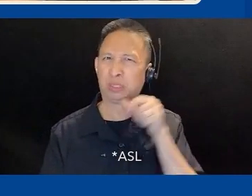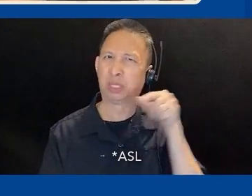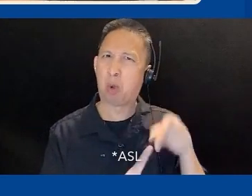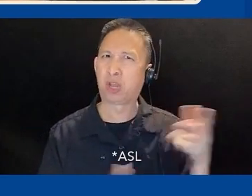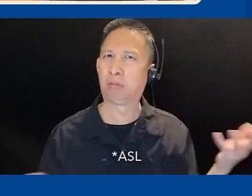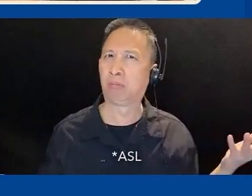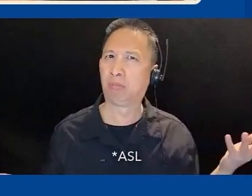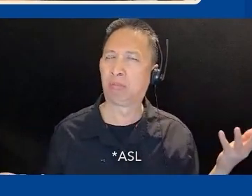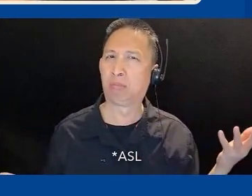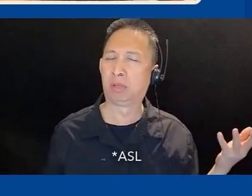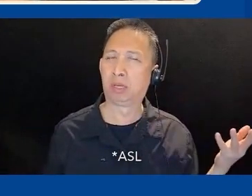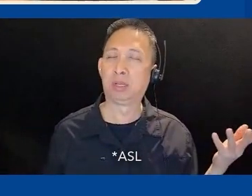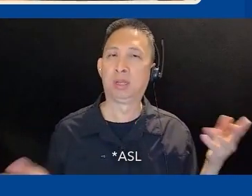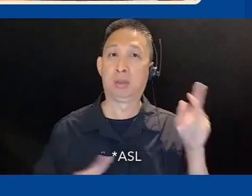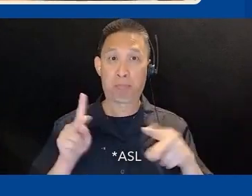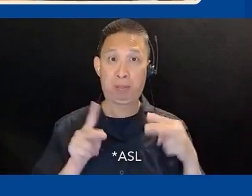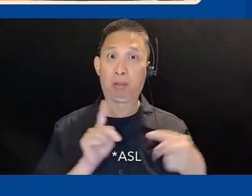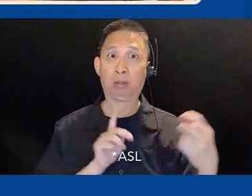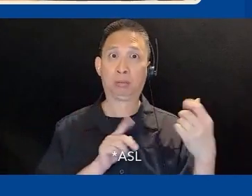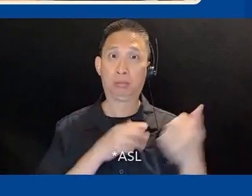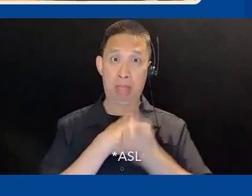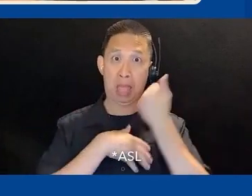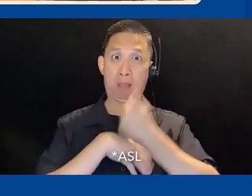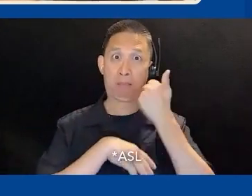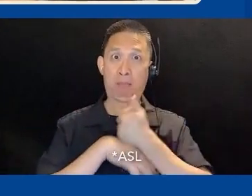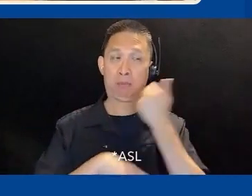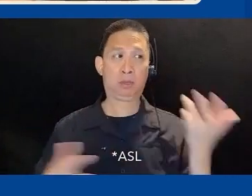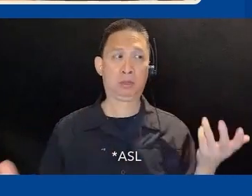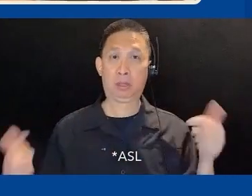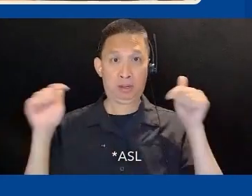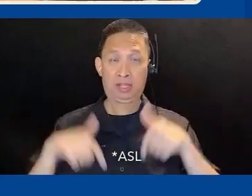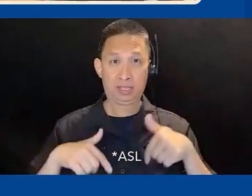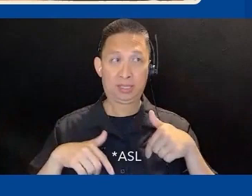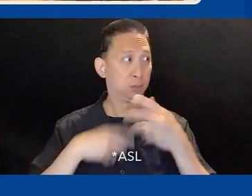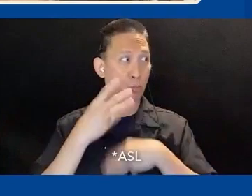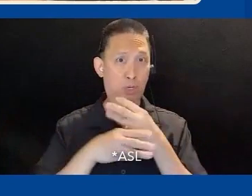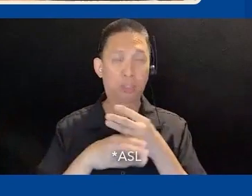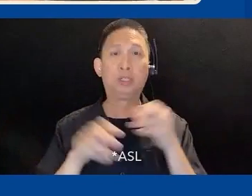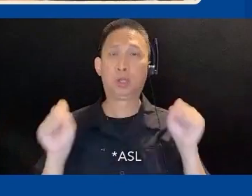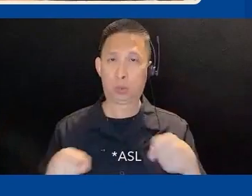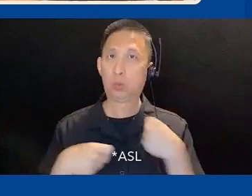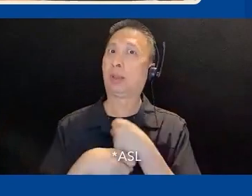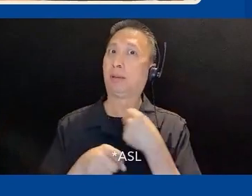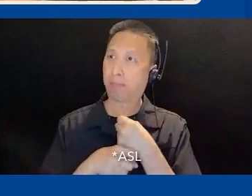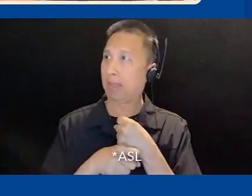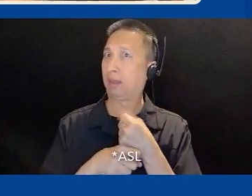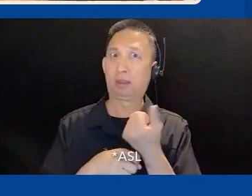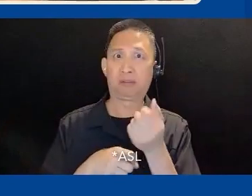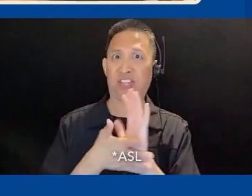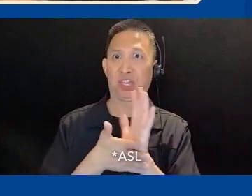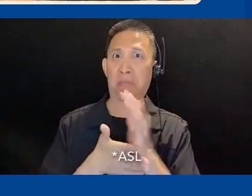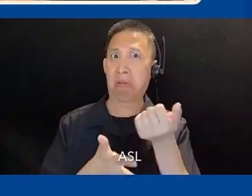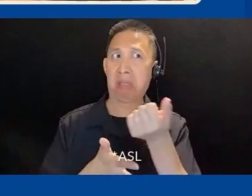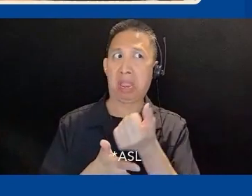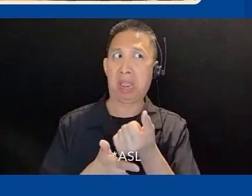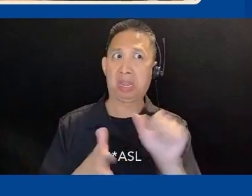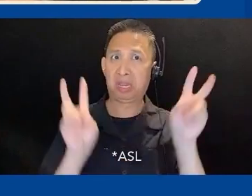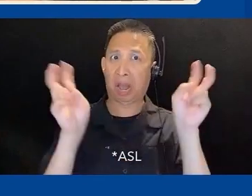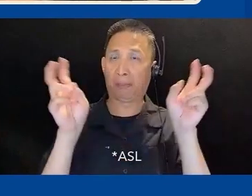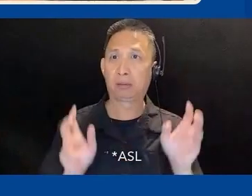we live in a world where anybody can make a film about any topic, but there's a right way to do it and there's a wrong way to do it. And there are